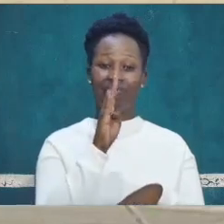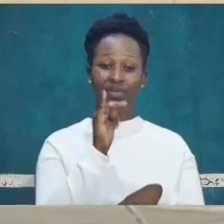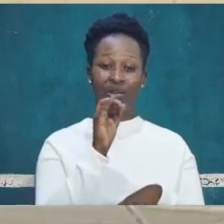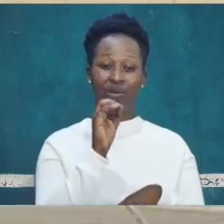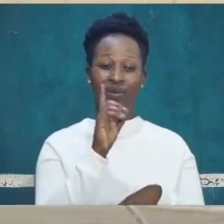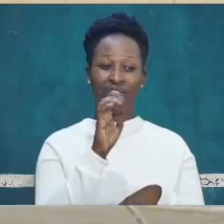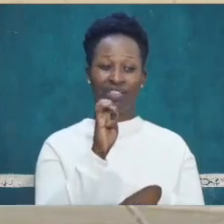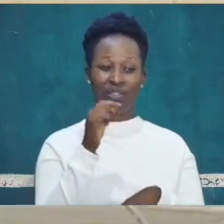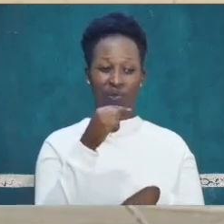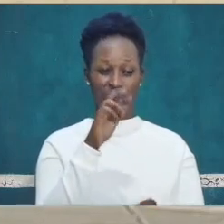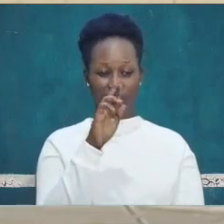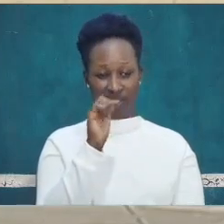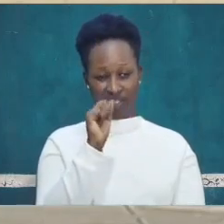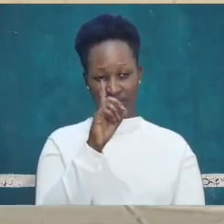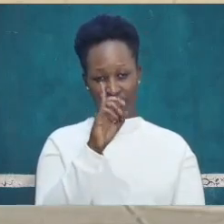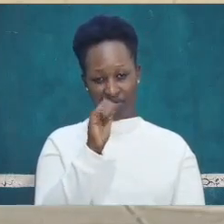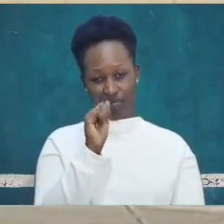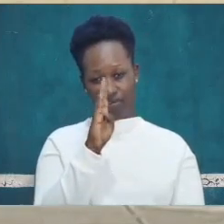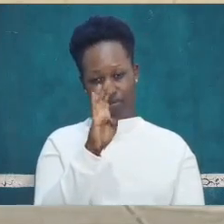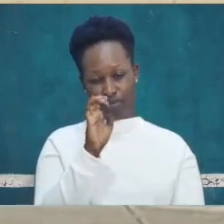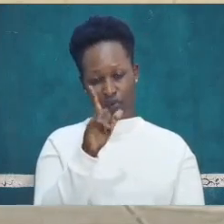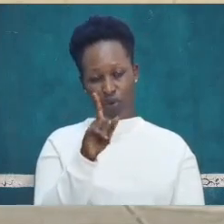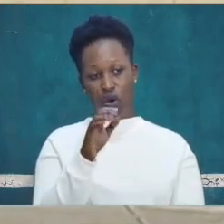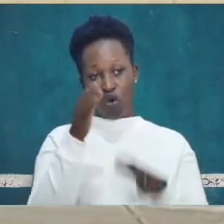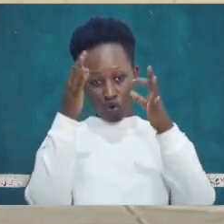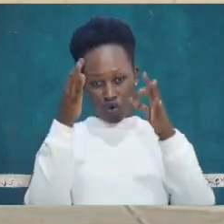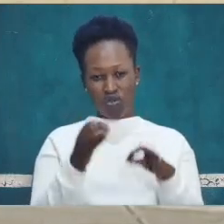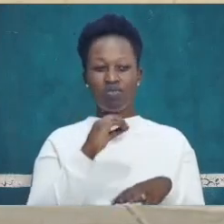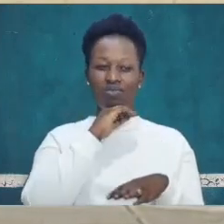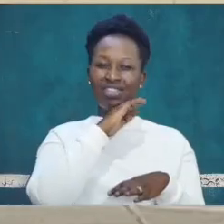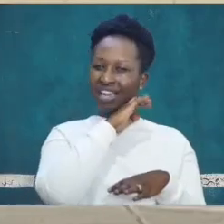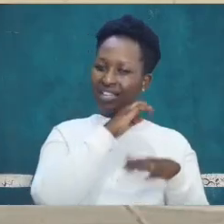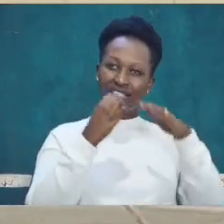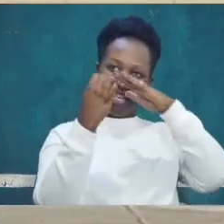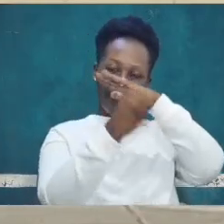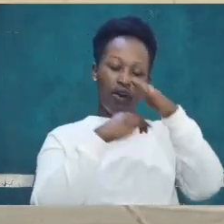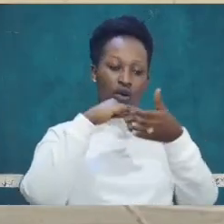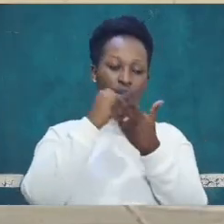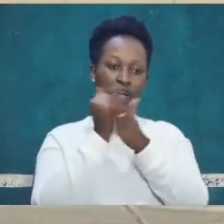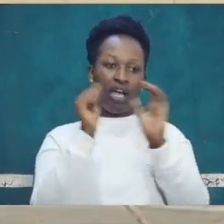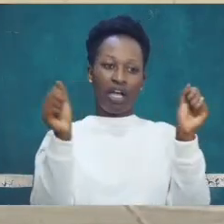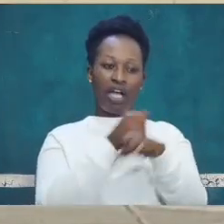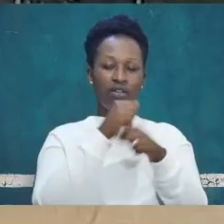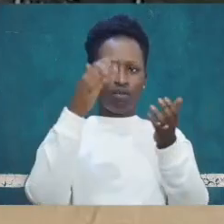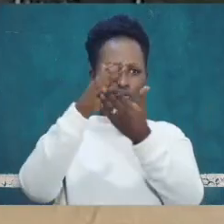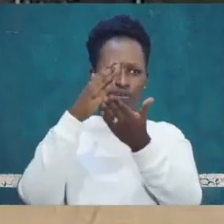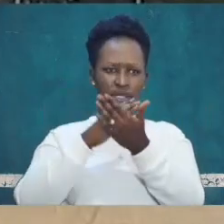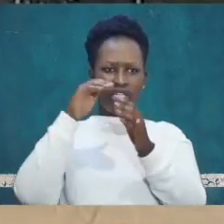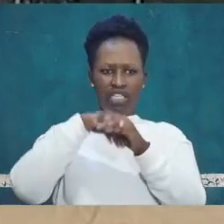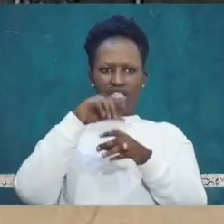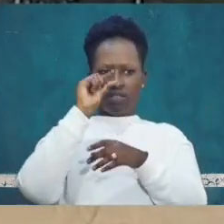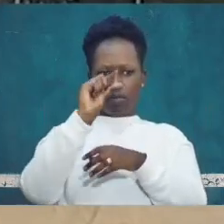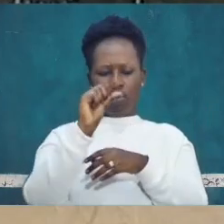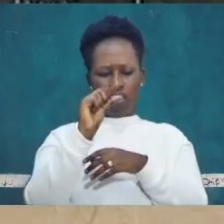non-biodegradable goods, they pollute the environment because they cannot be broken down into smaller harmless particles.